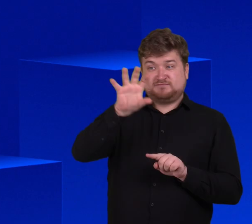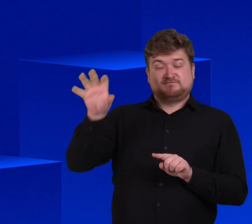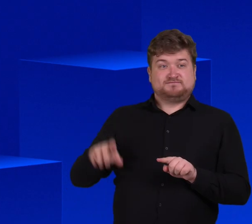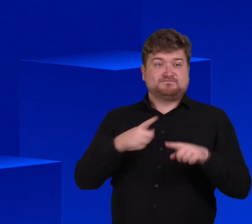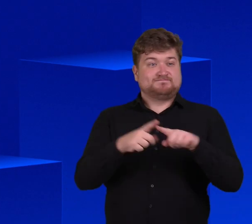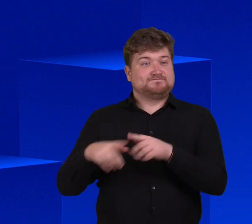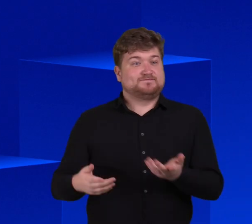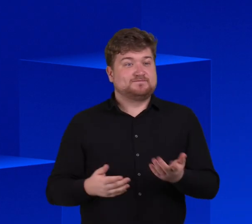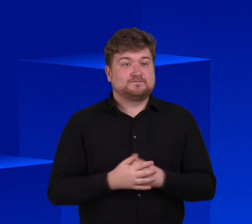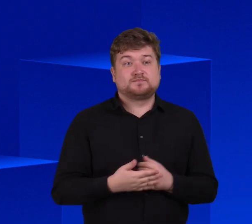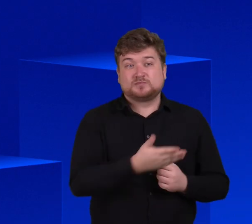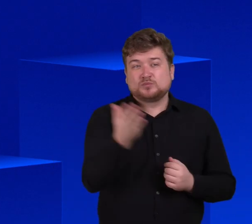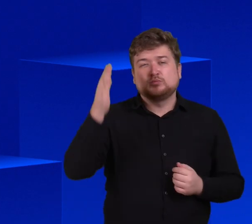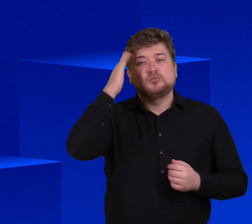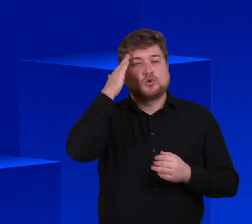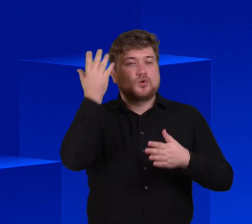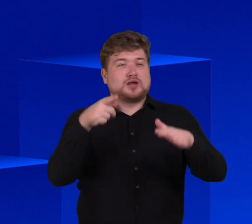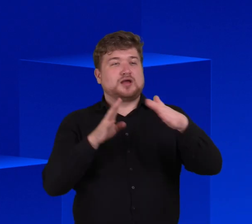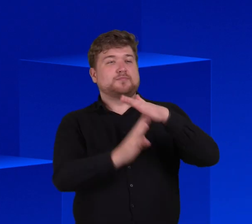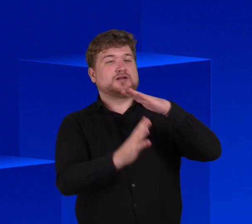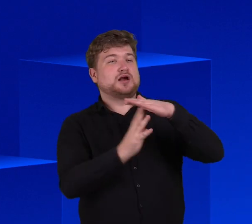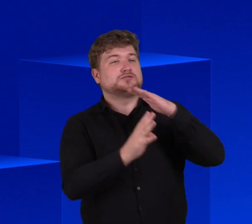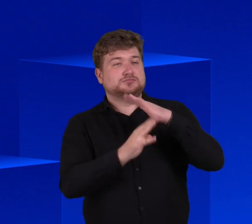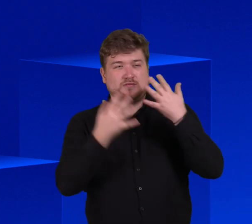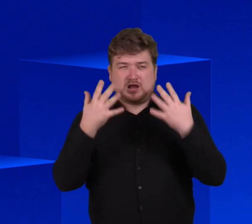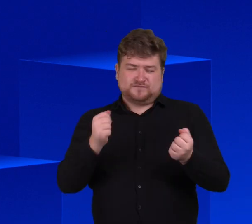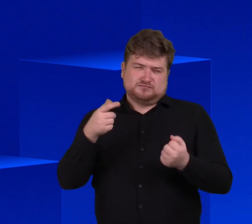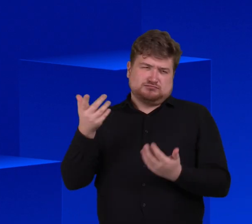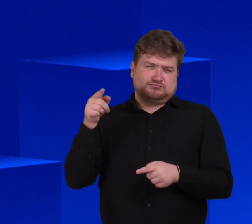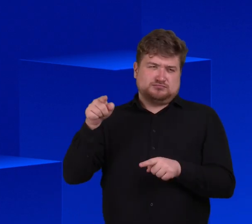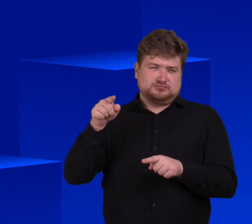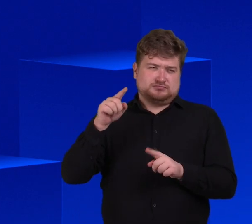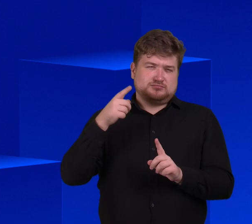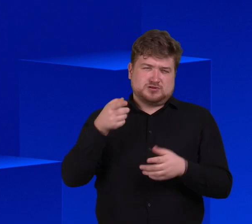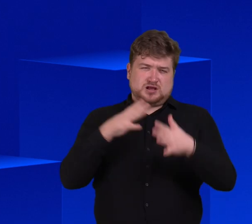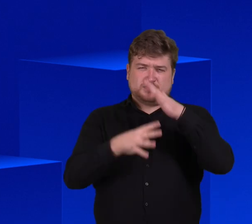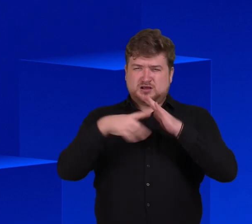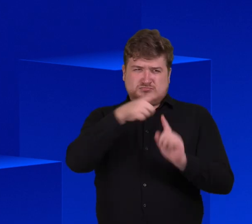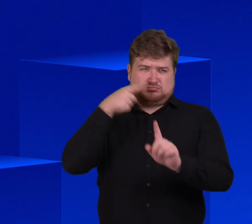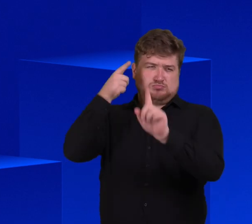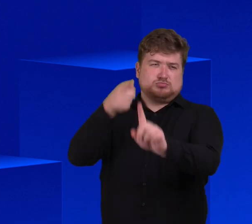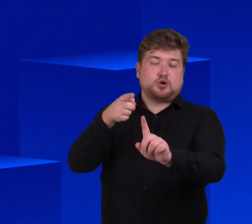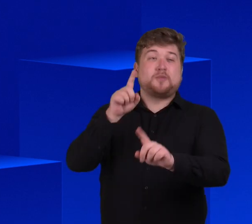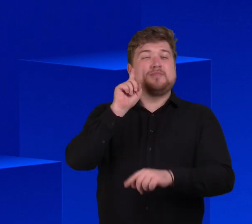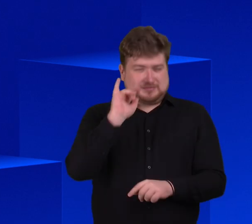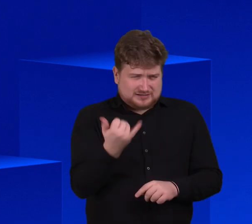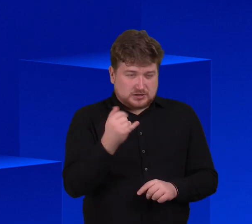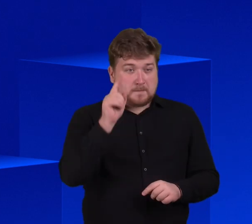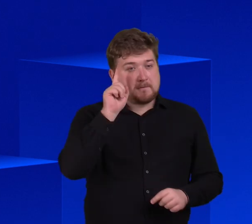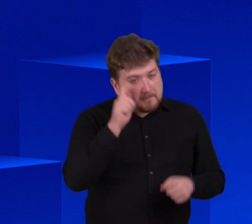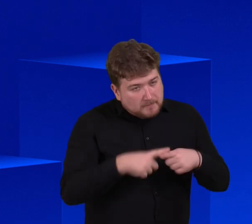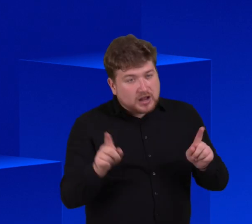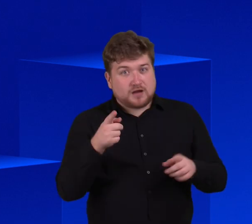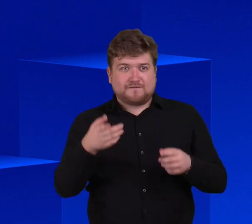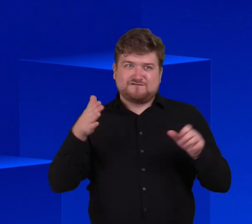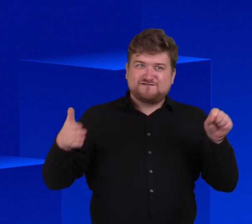the limited asset. So again, who wins, who loses on it? There is